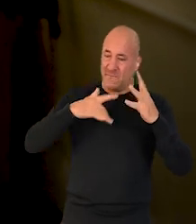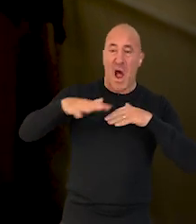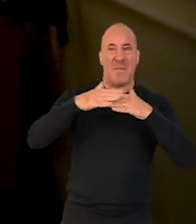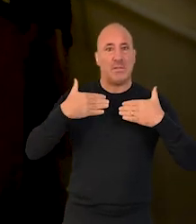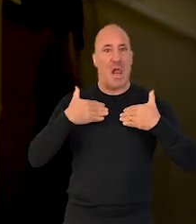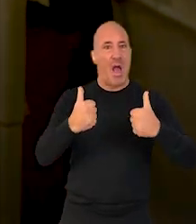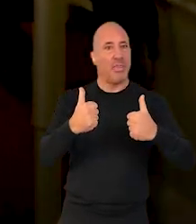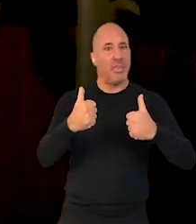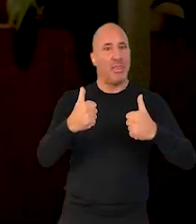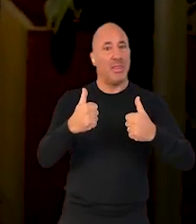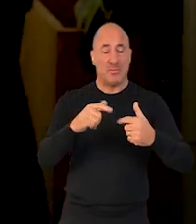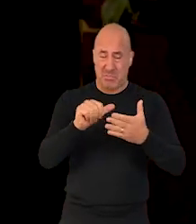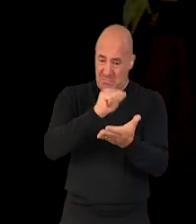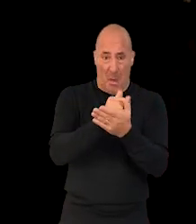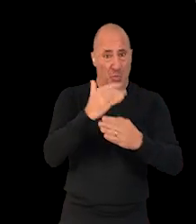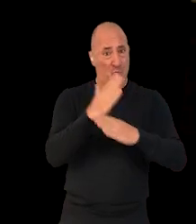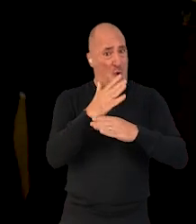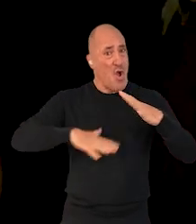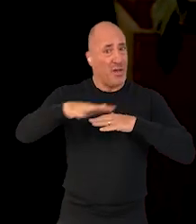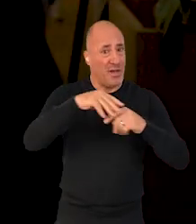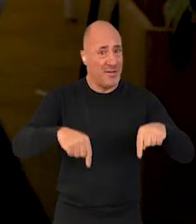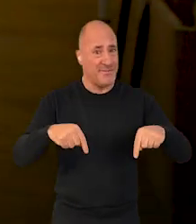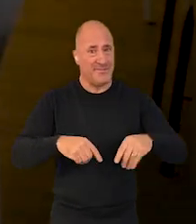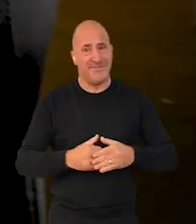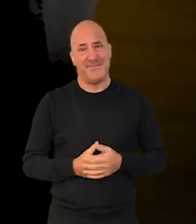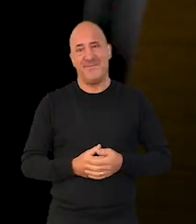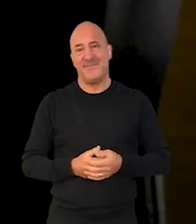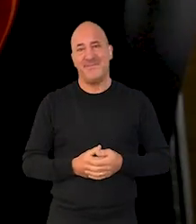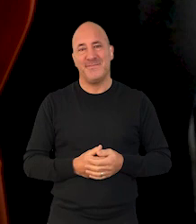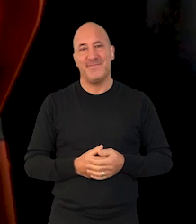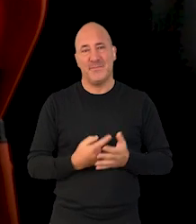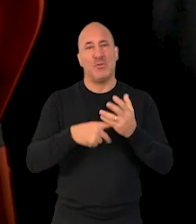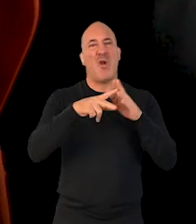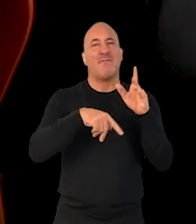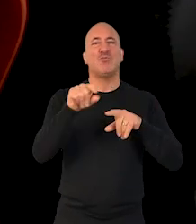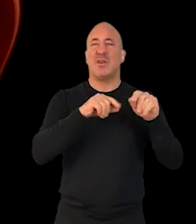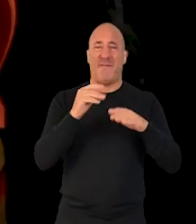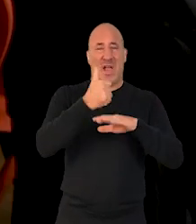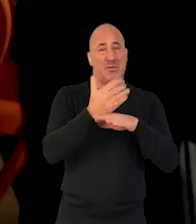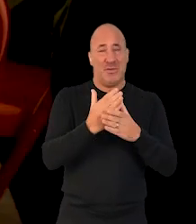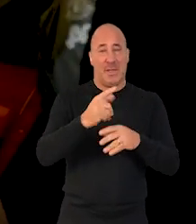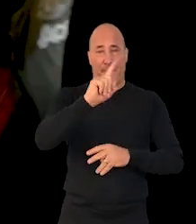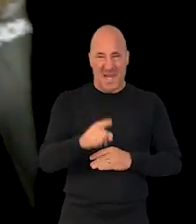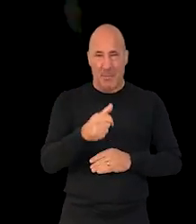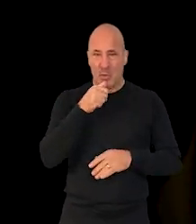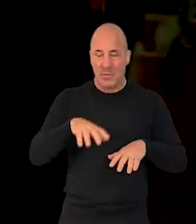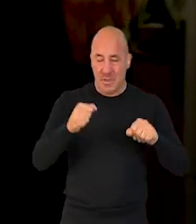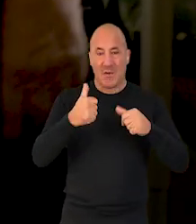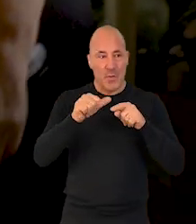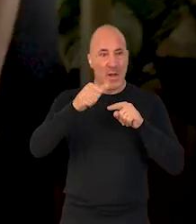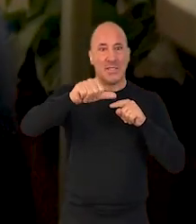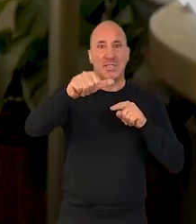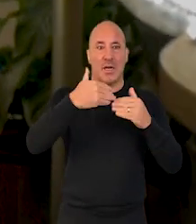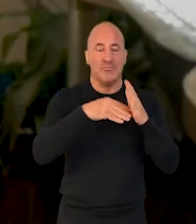importantly it comes under environmental health, so it's a real working environment. Trafford Choice is a foundation for people to use it as a springboard for the next